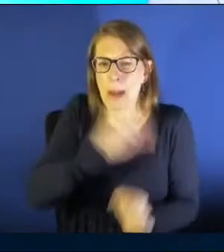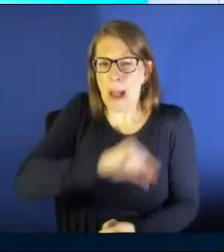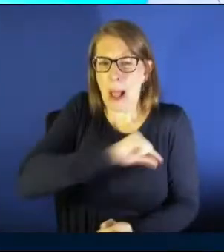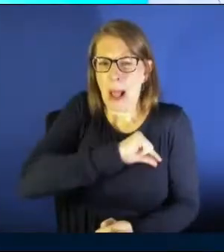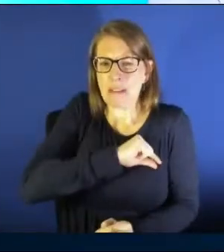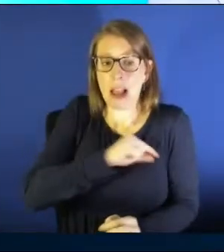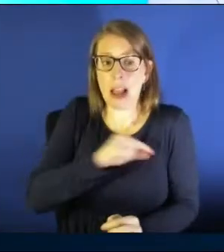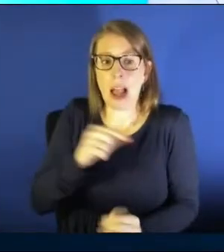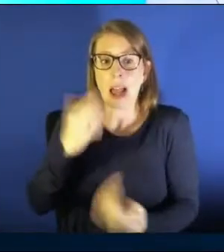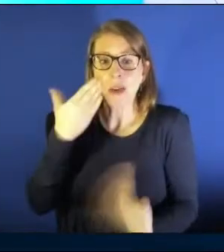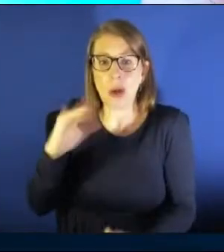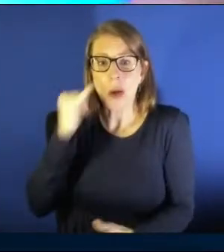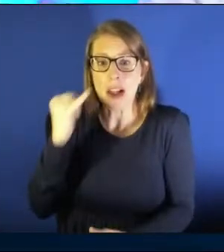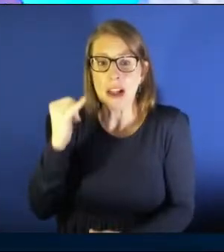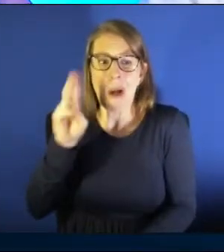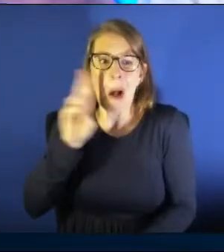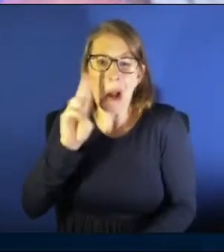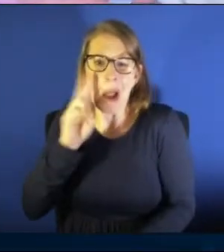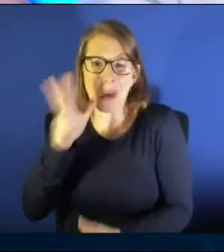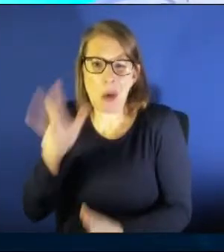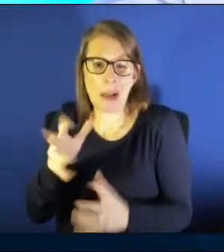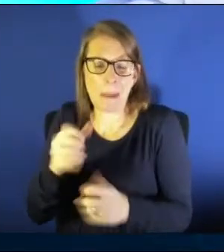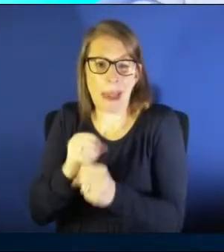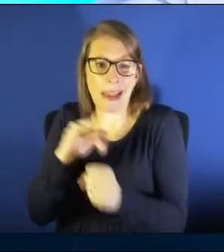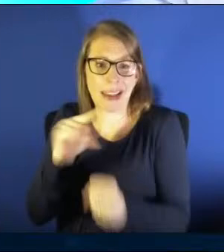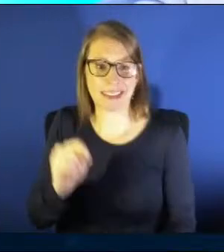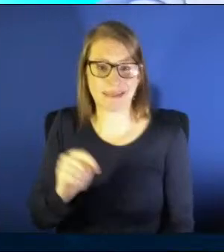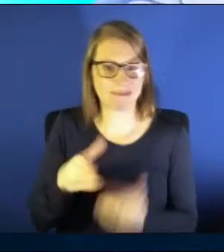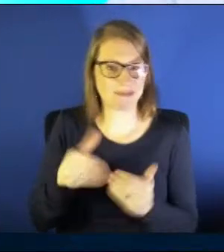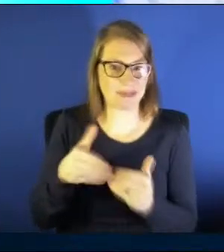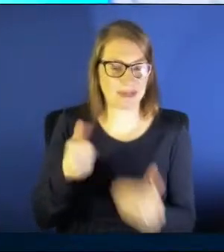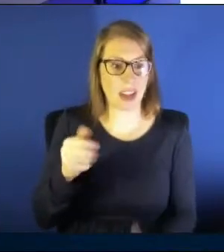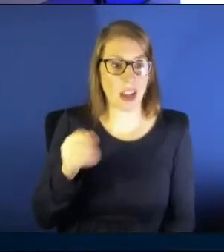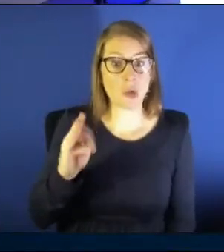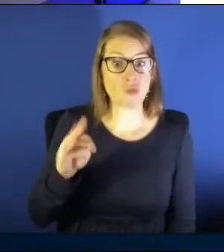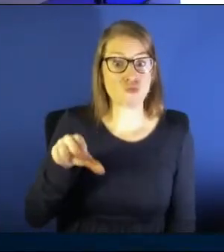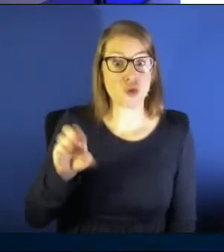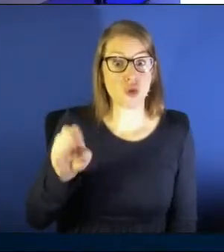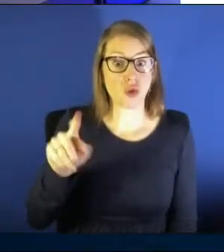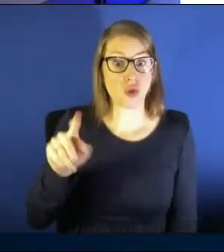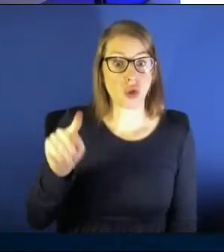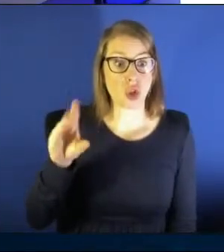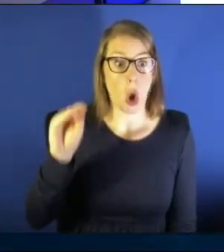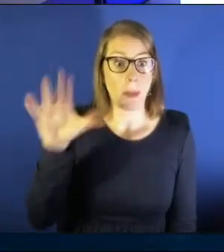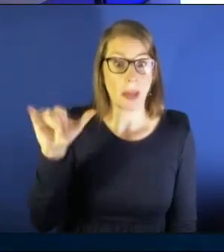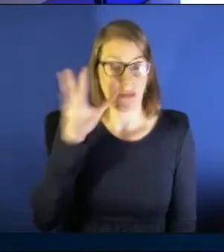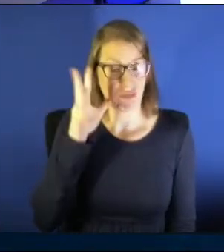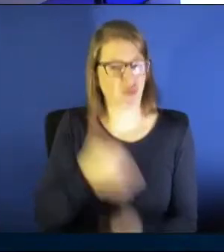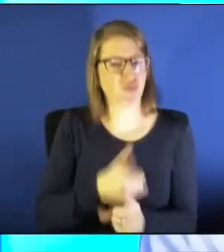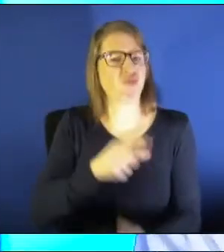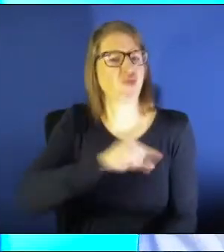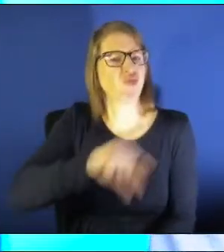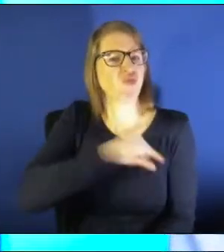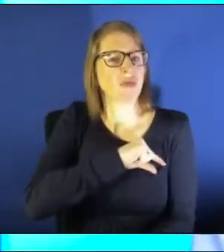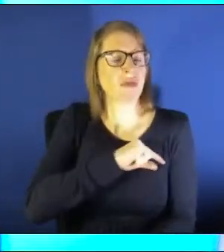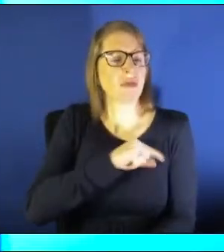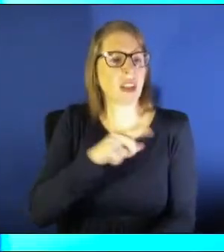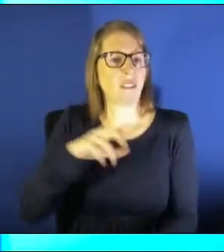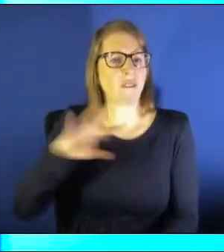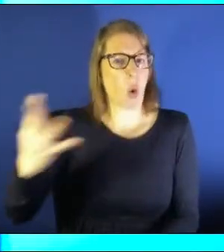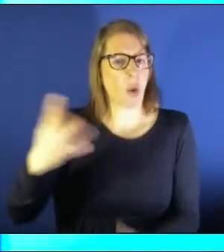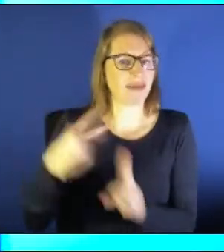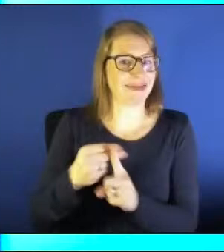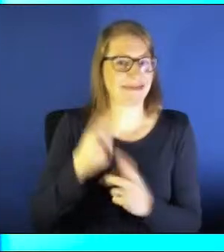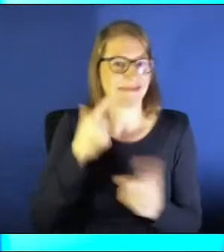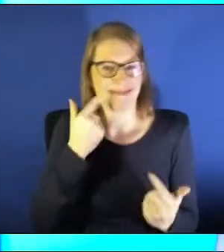going to barely qualify. Almost. And Bruce Toby, he'll be well in there, as you'll learn about him in just a moment. But, the other thing, just to say, there's a